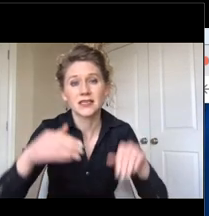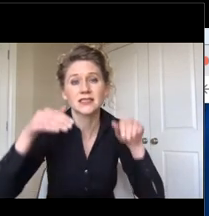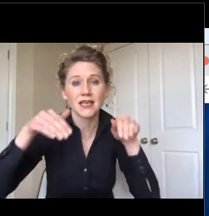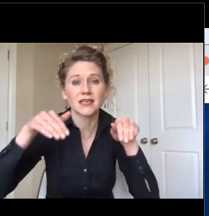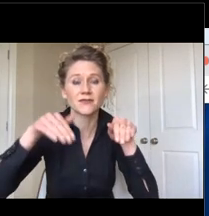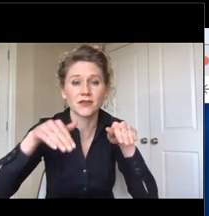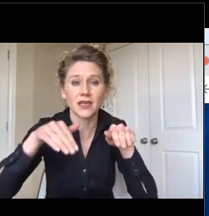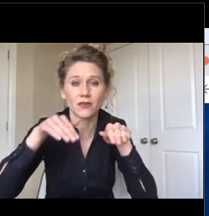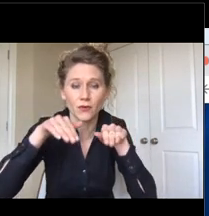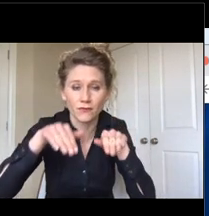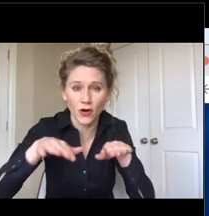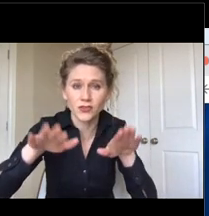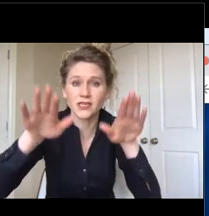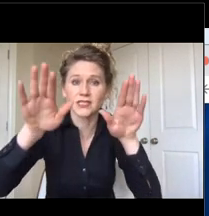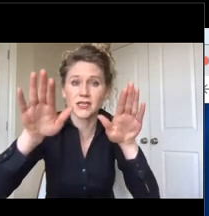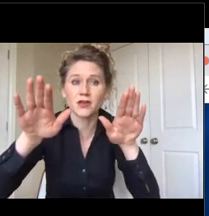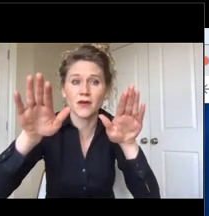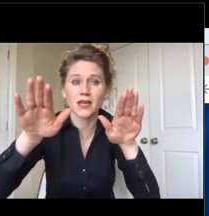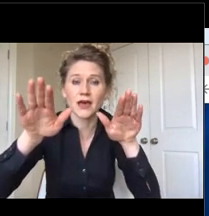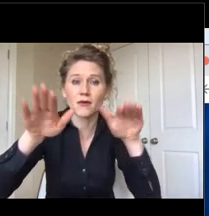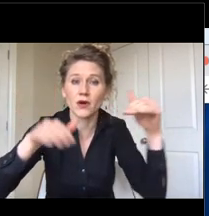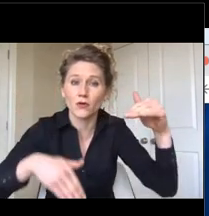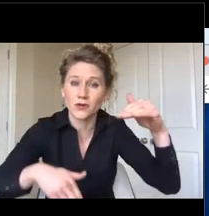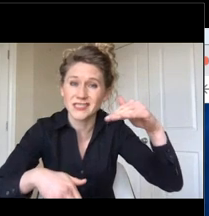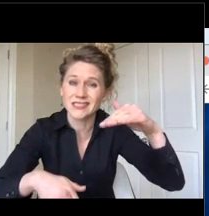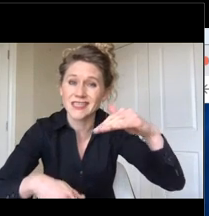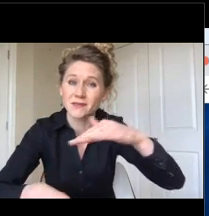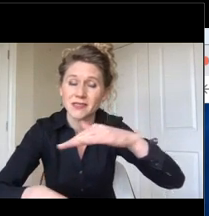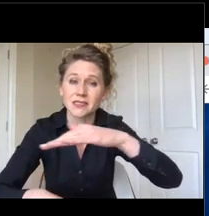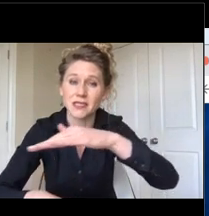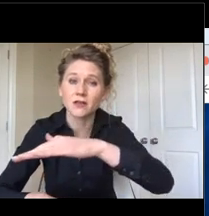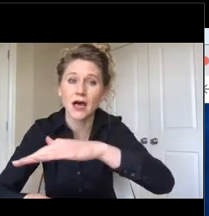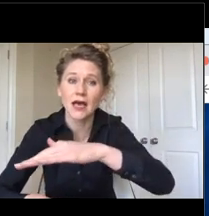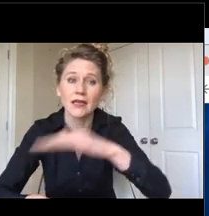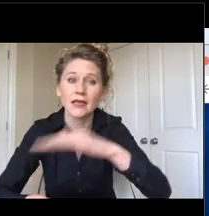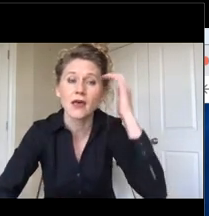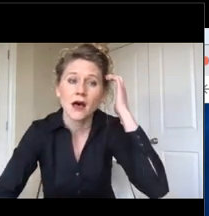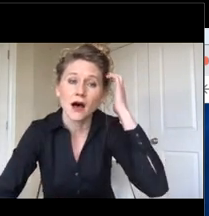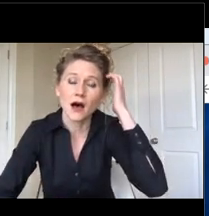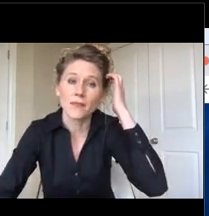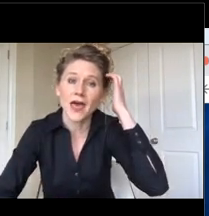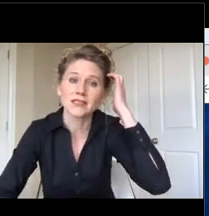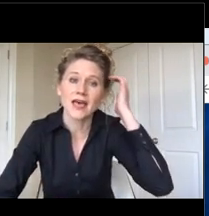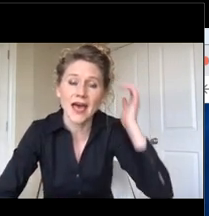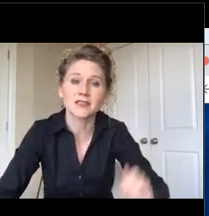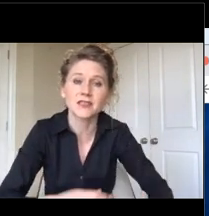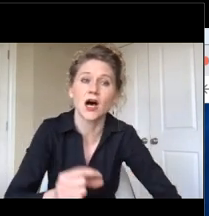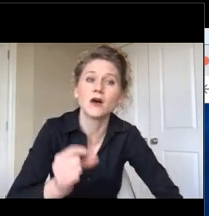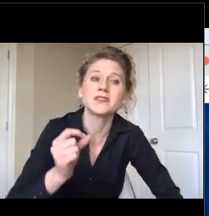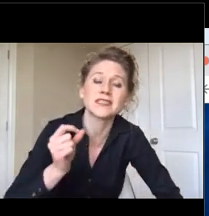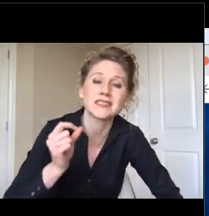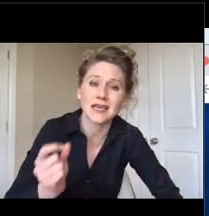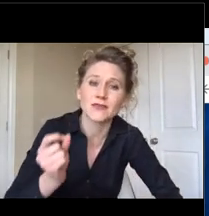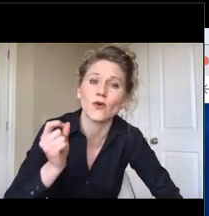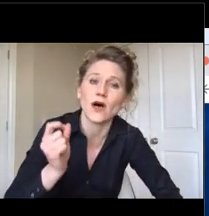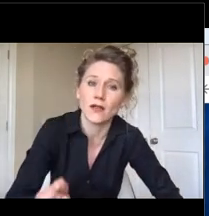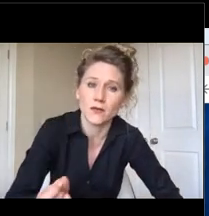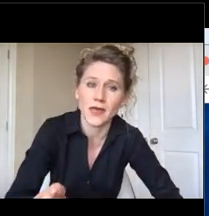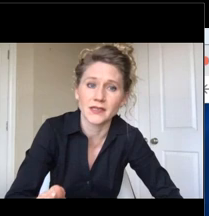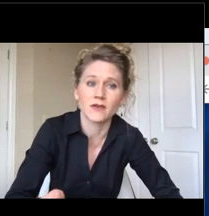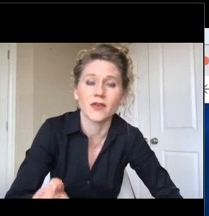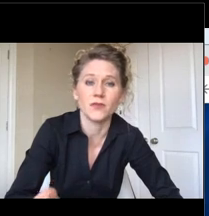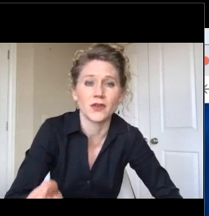has successfully either reversed a deteriorating network or stemmed the decline has had some